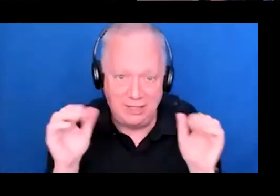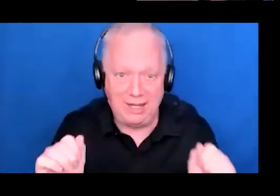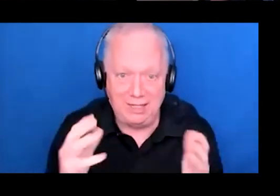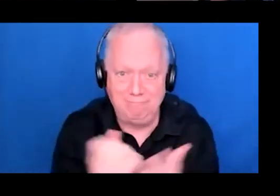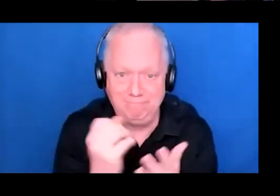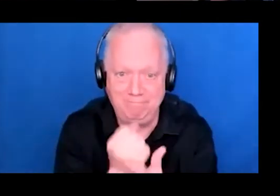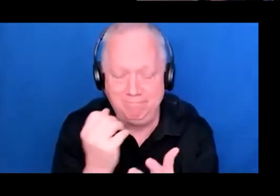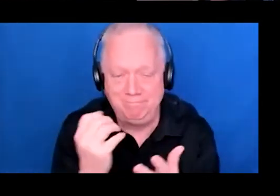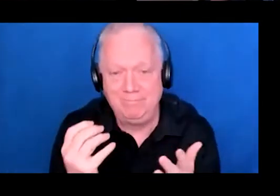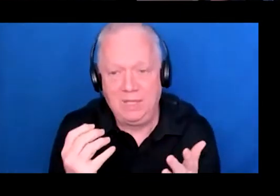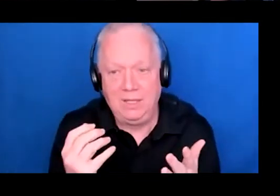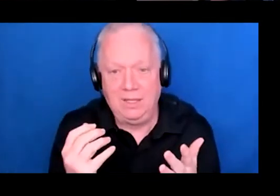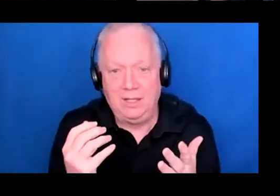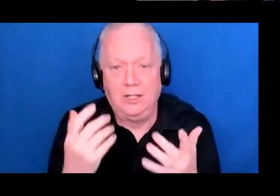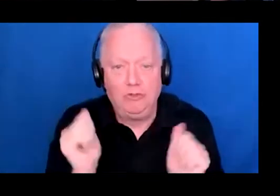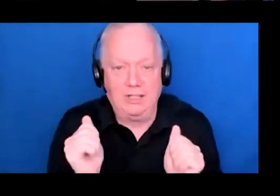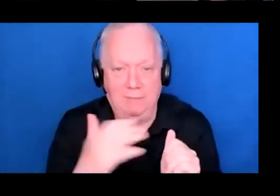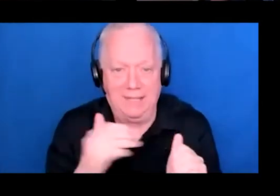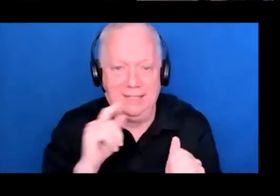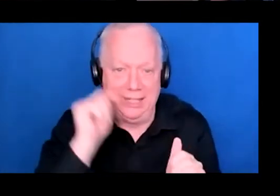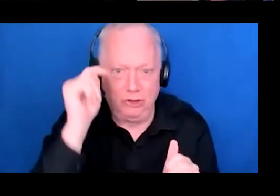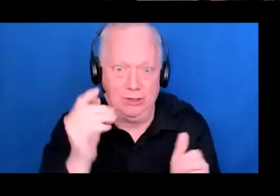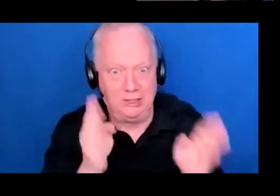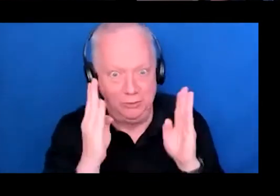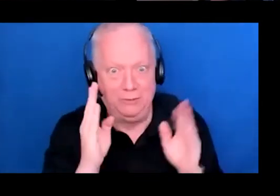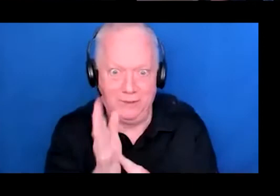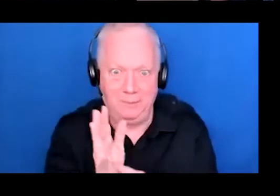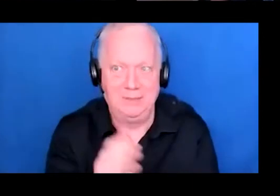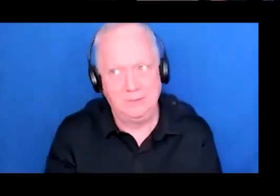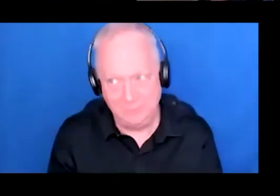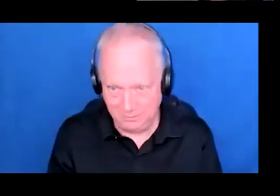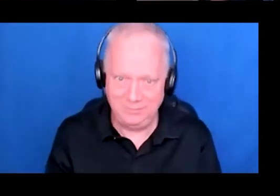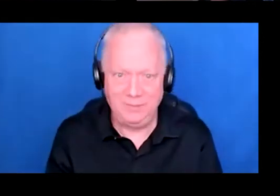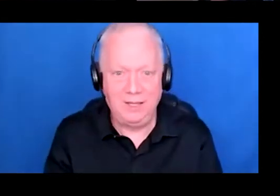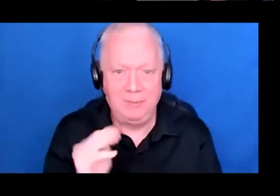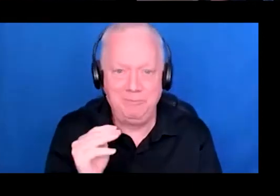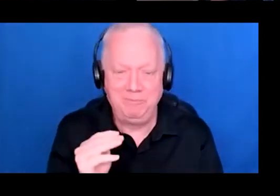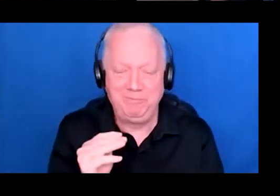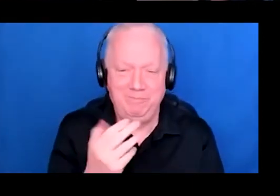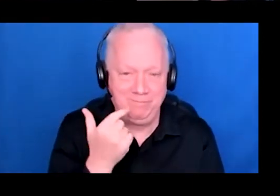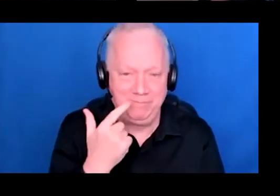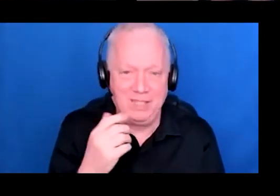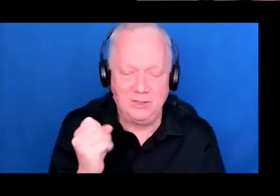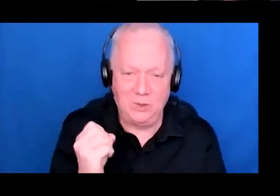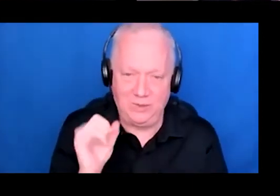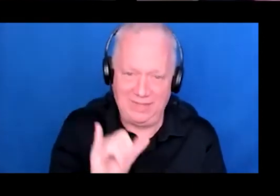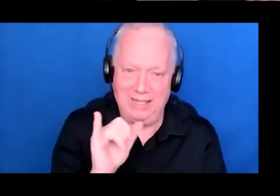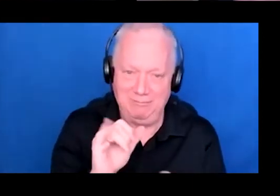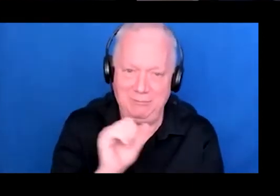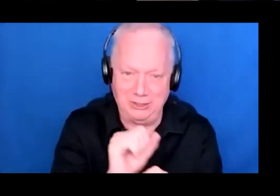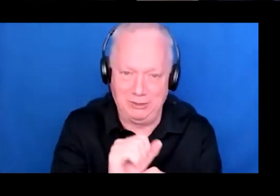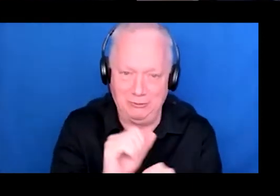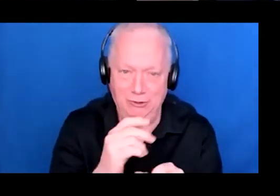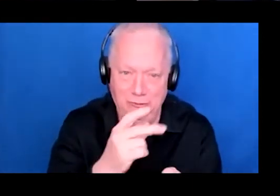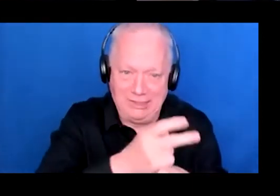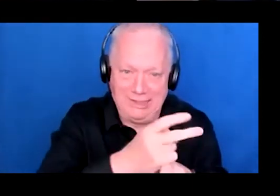or at least trying to get my teenager to listen to me for 5 minutes. Mm-hmm. So there's that project of raising